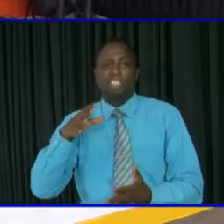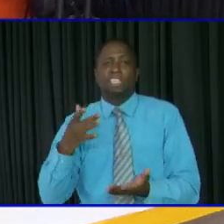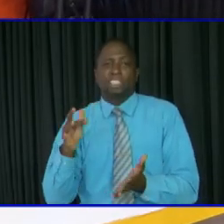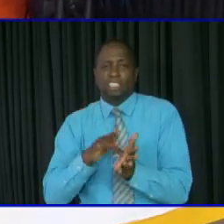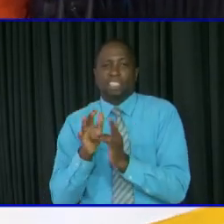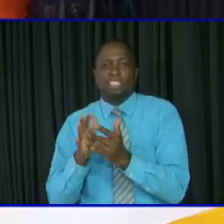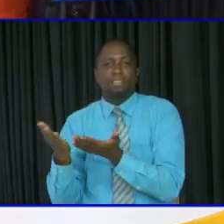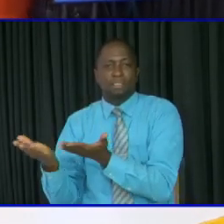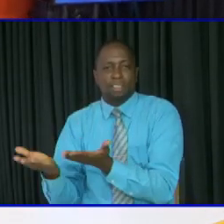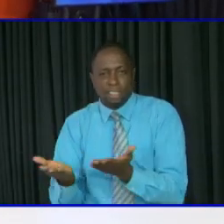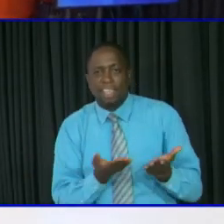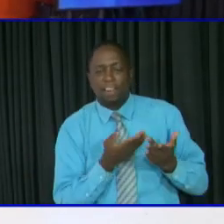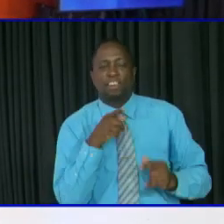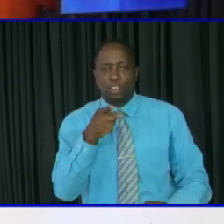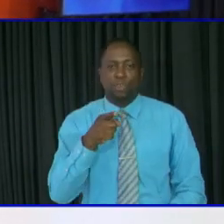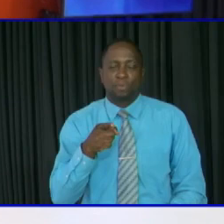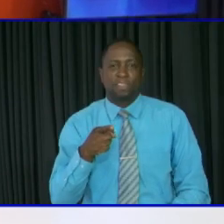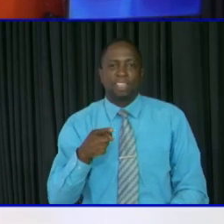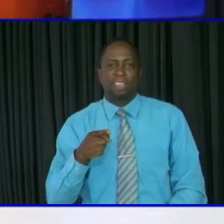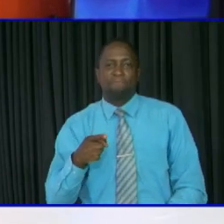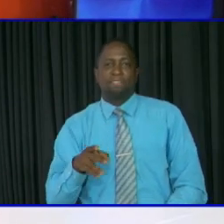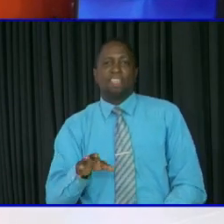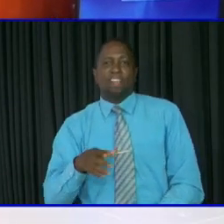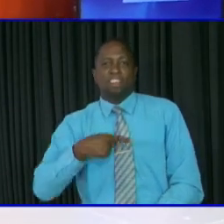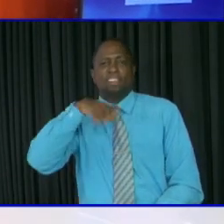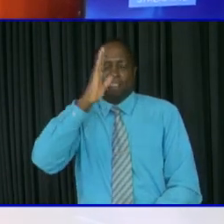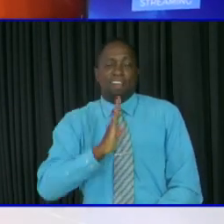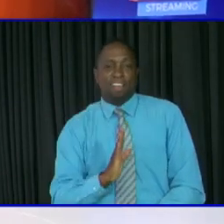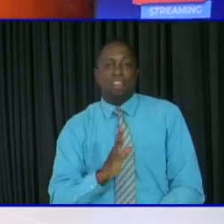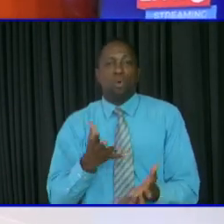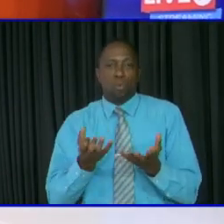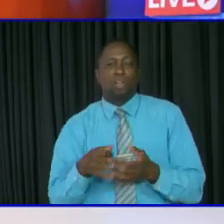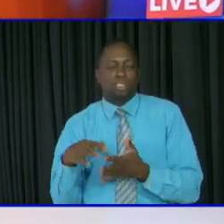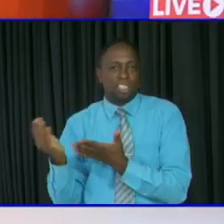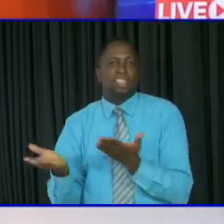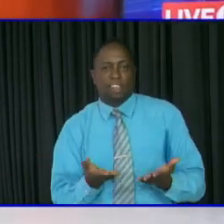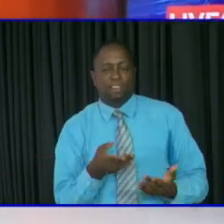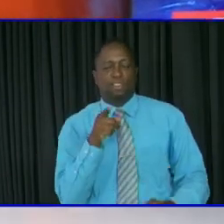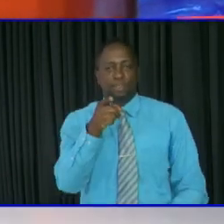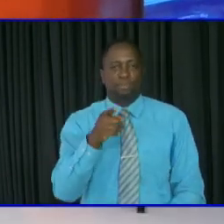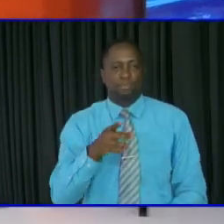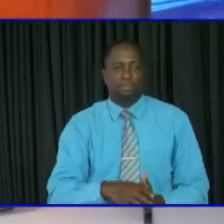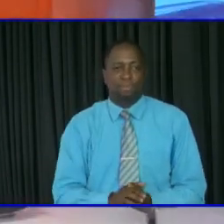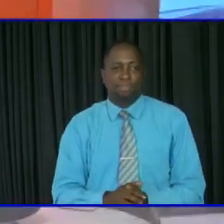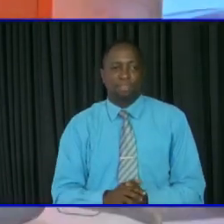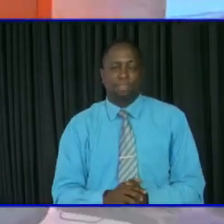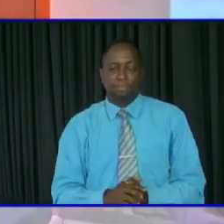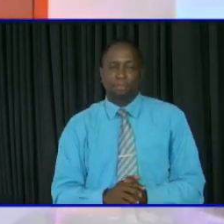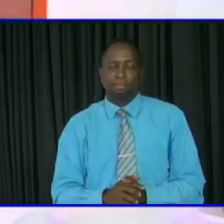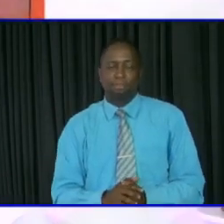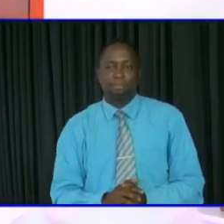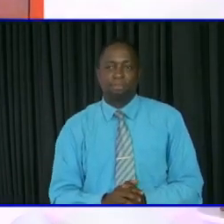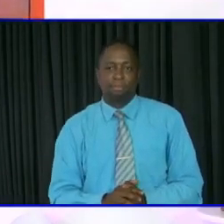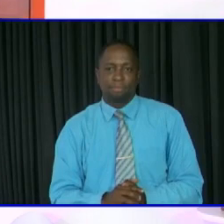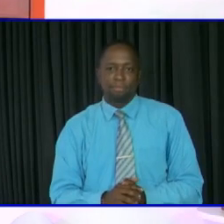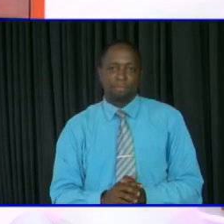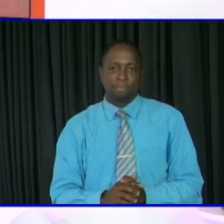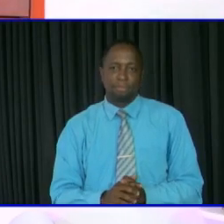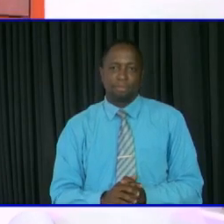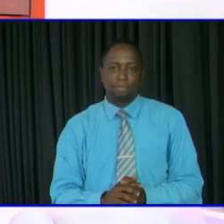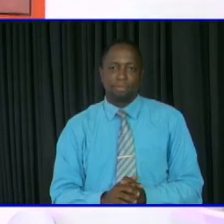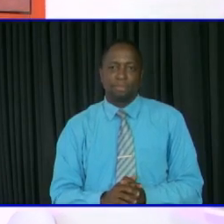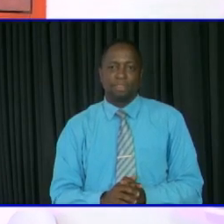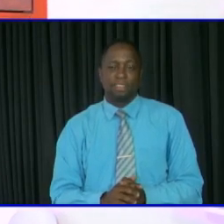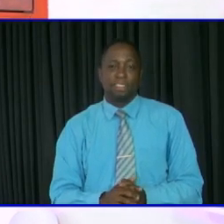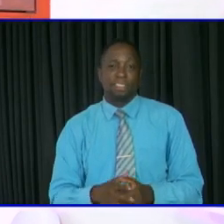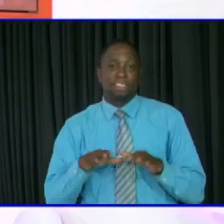is still in the business of carrying people. He's still in the business of carrying people. And can